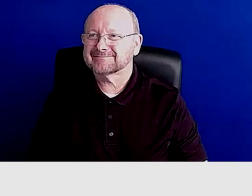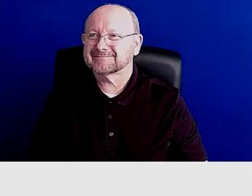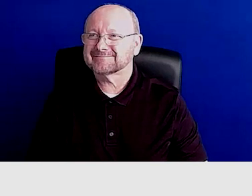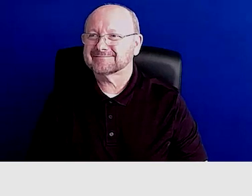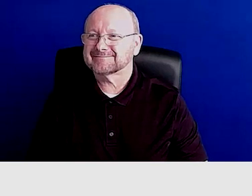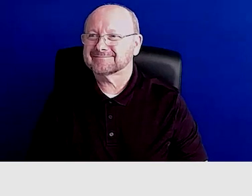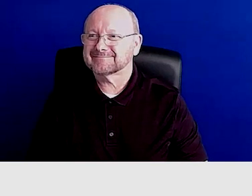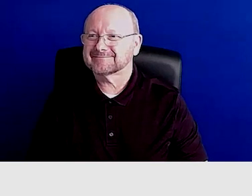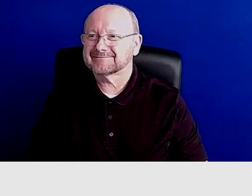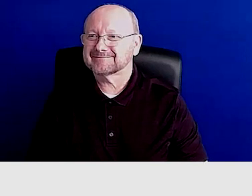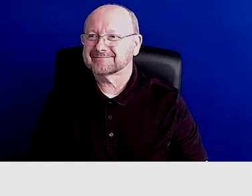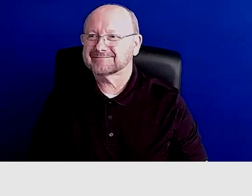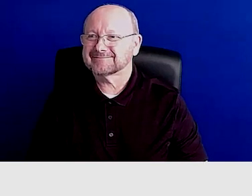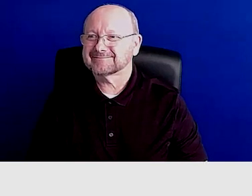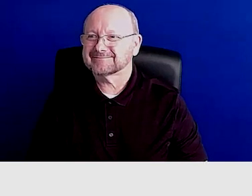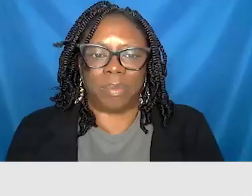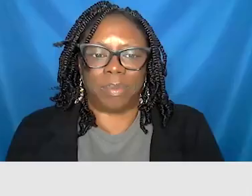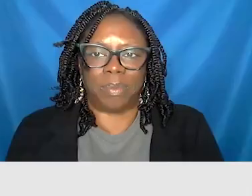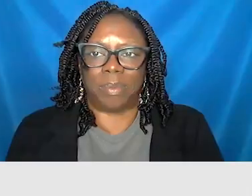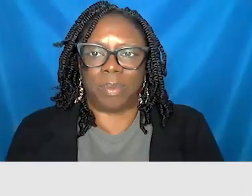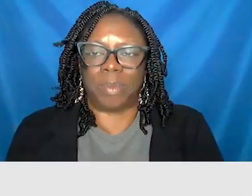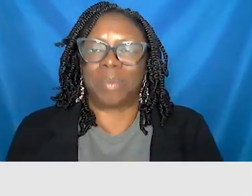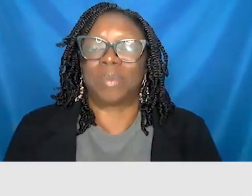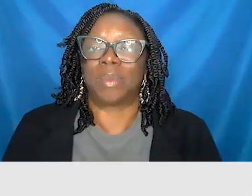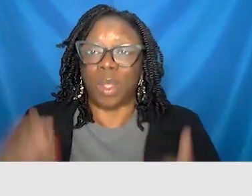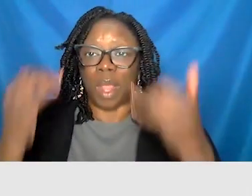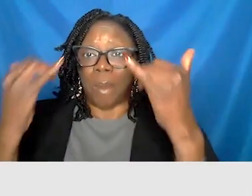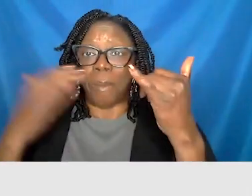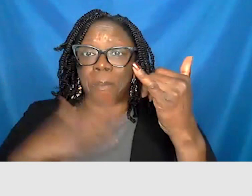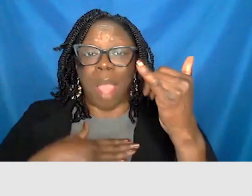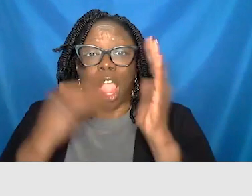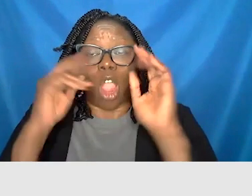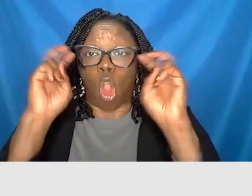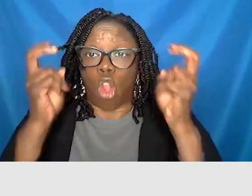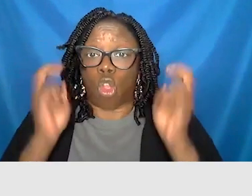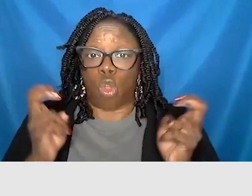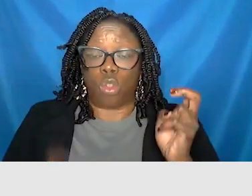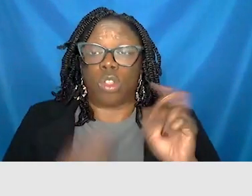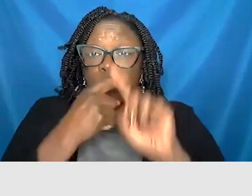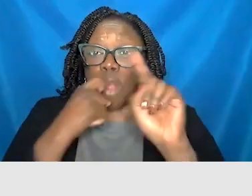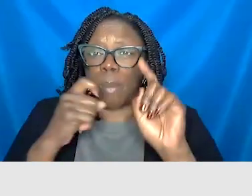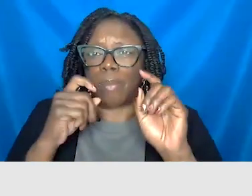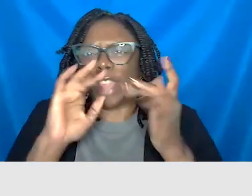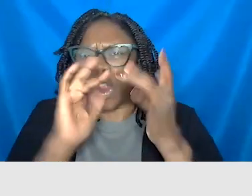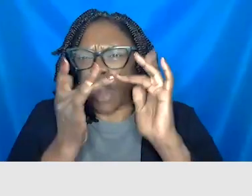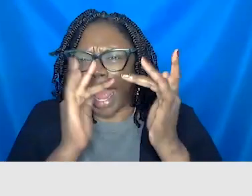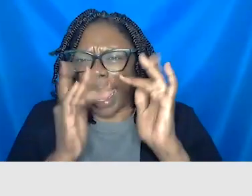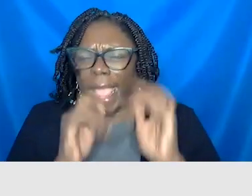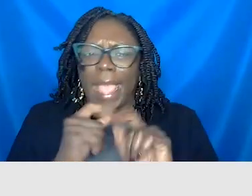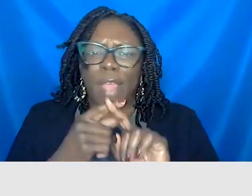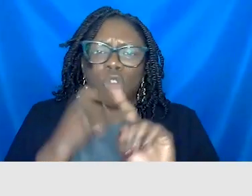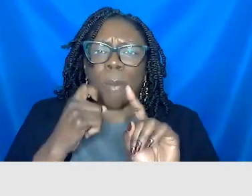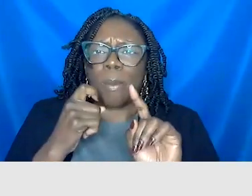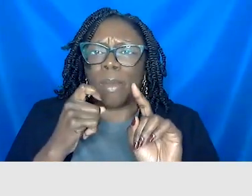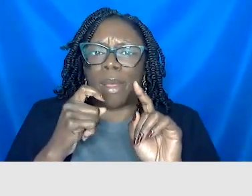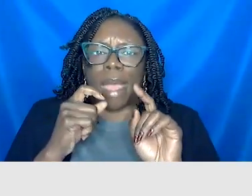just copied and pasted. Oh, So my articles are on, I get them from the web, so I'm making like a